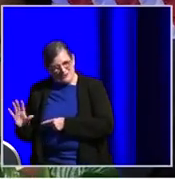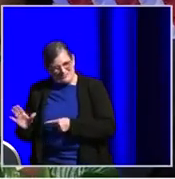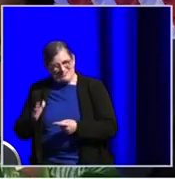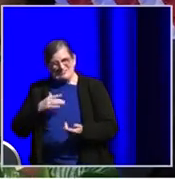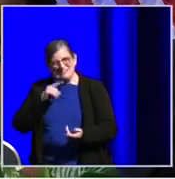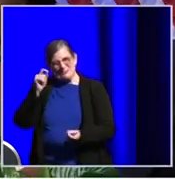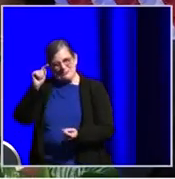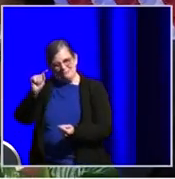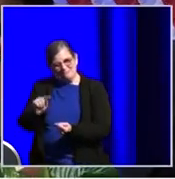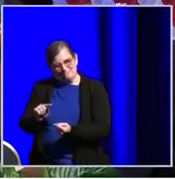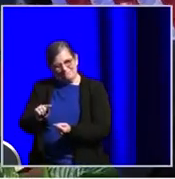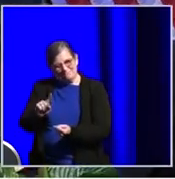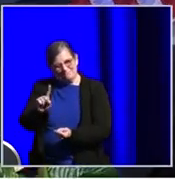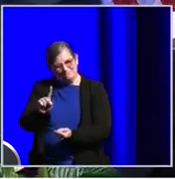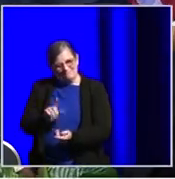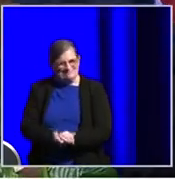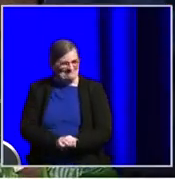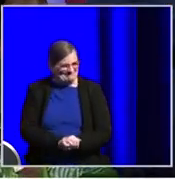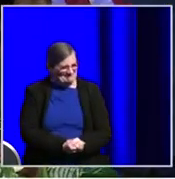Okay. Brian Schwab.